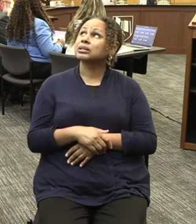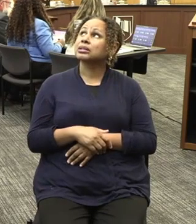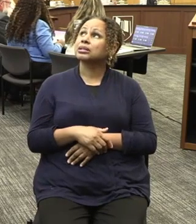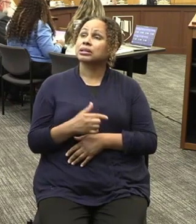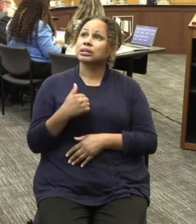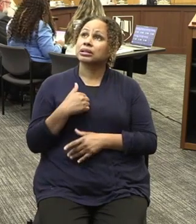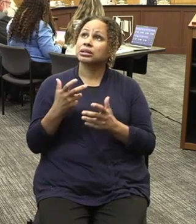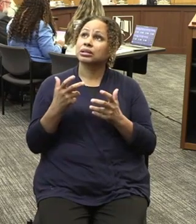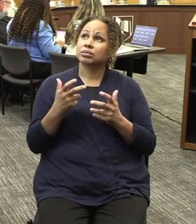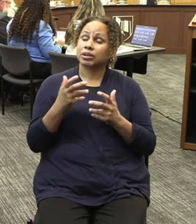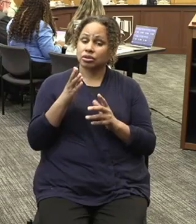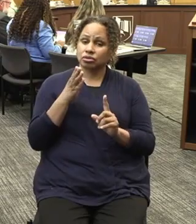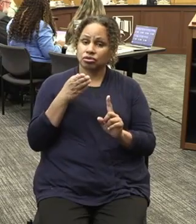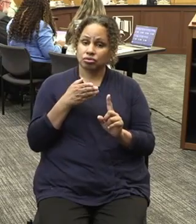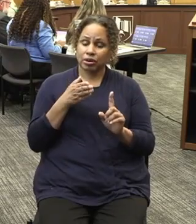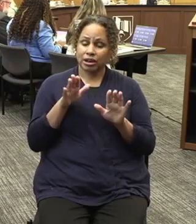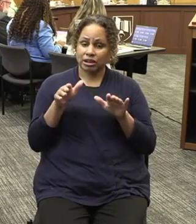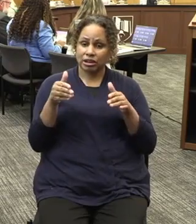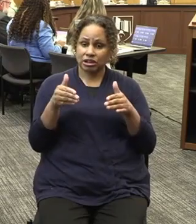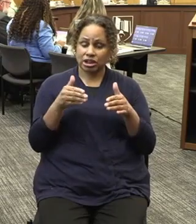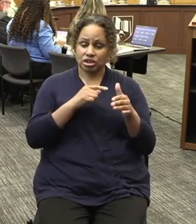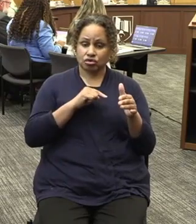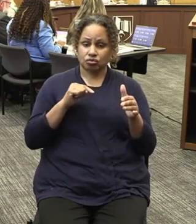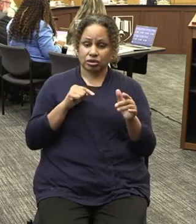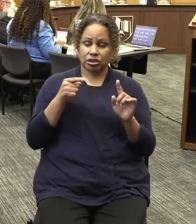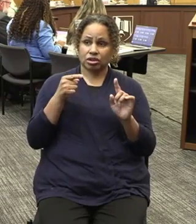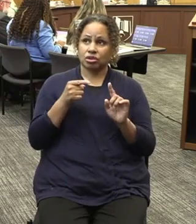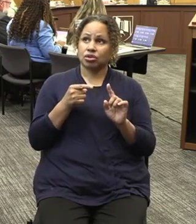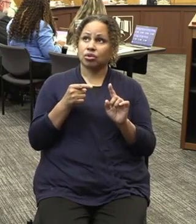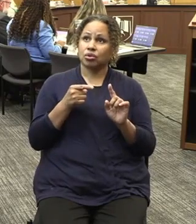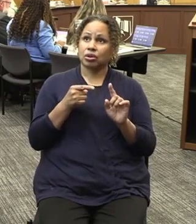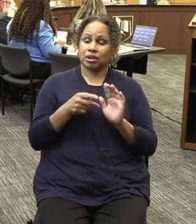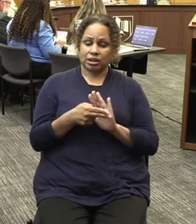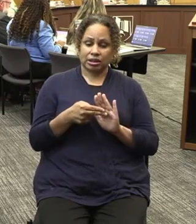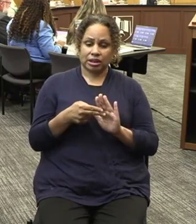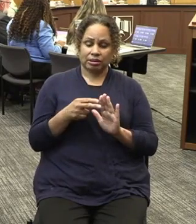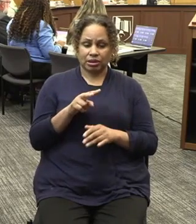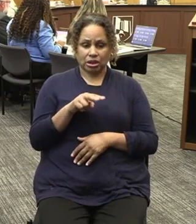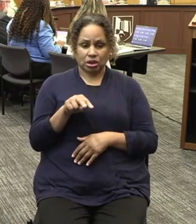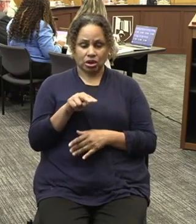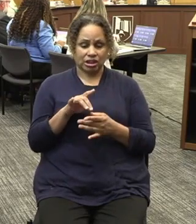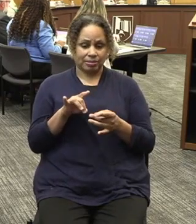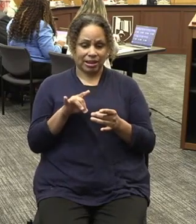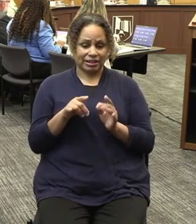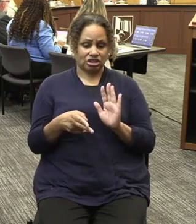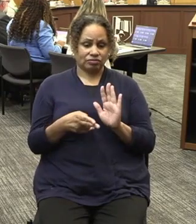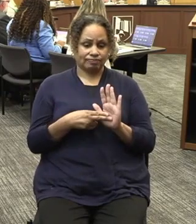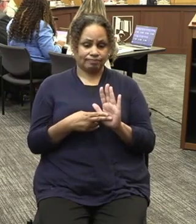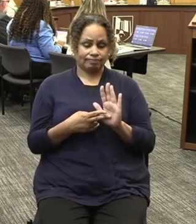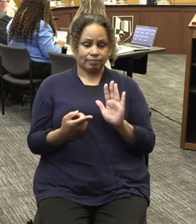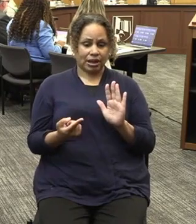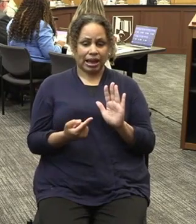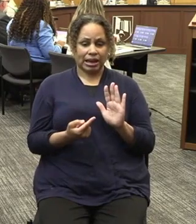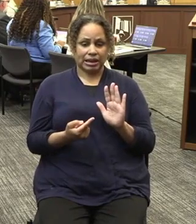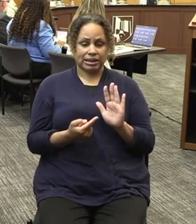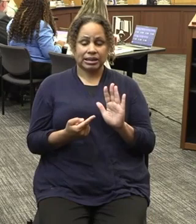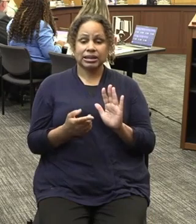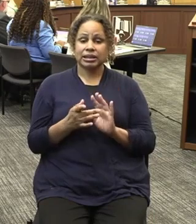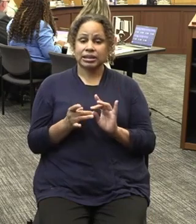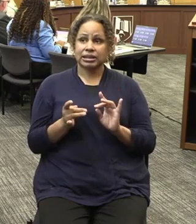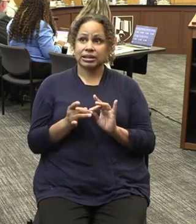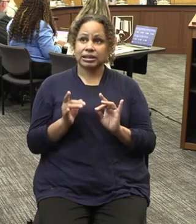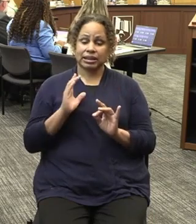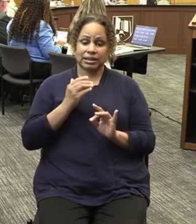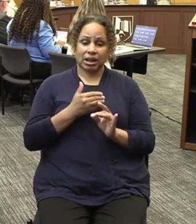just want to direct the attention of trustees to our name tags and look at the message out on it. It says our students